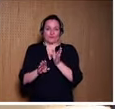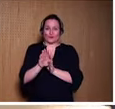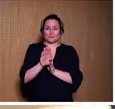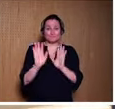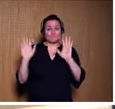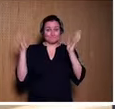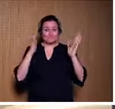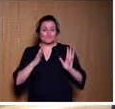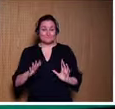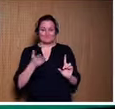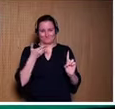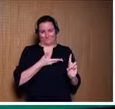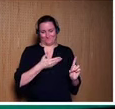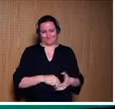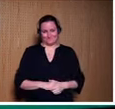round of applause.